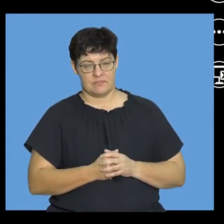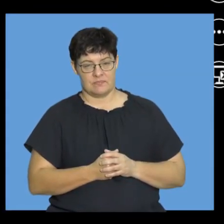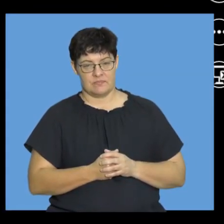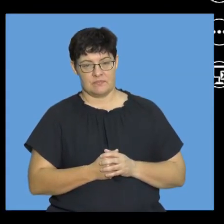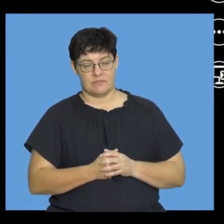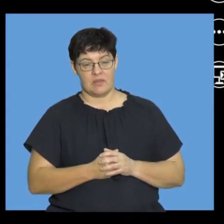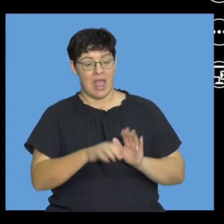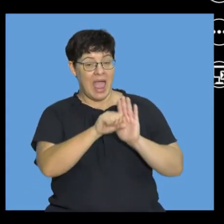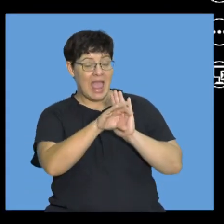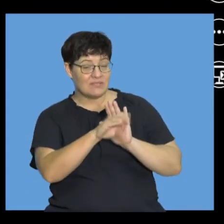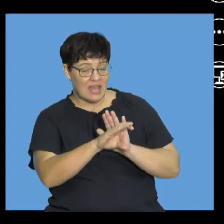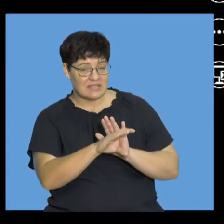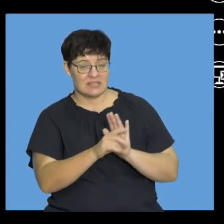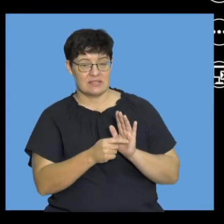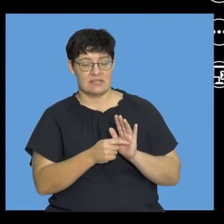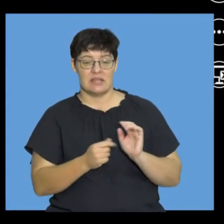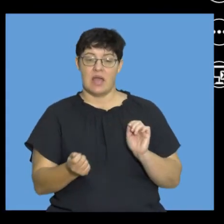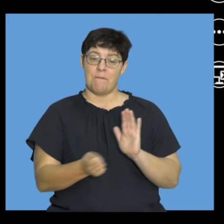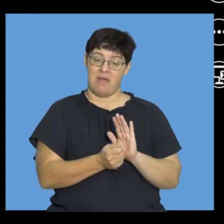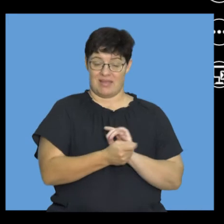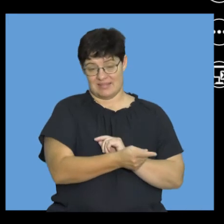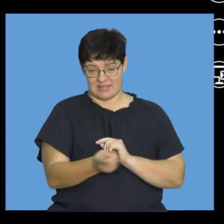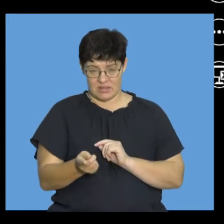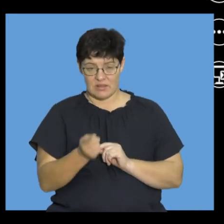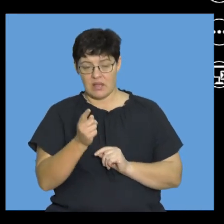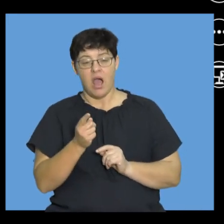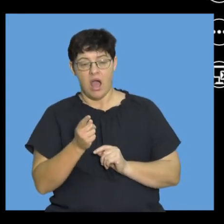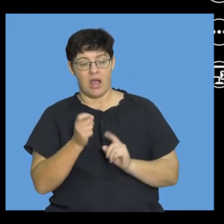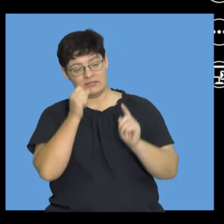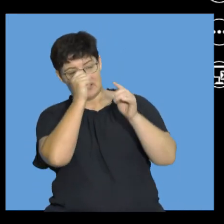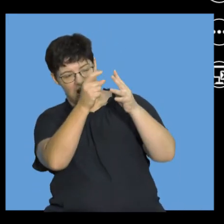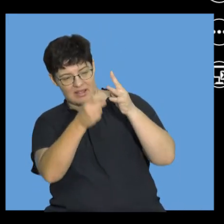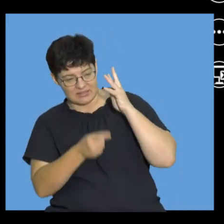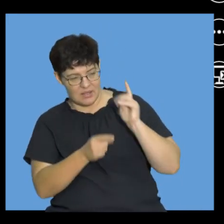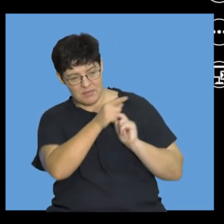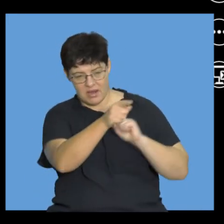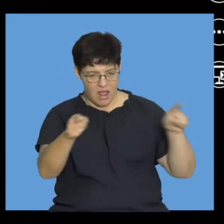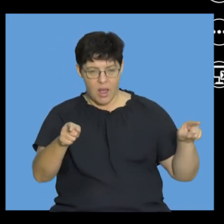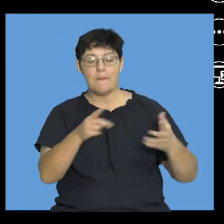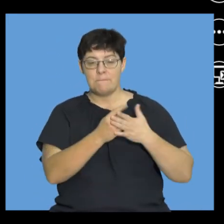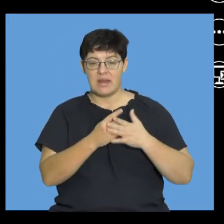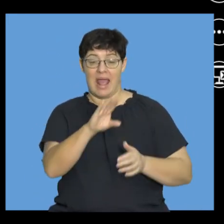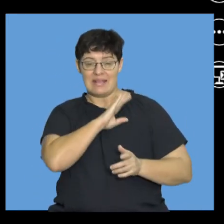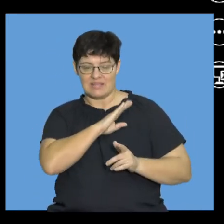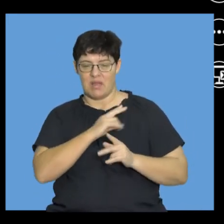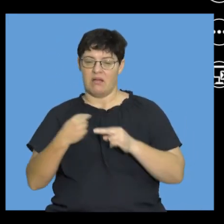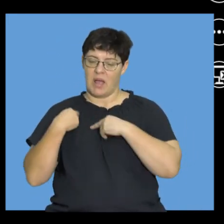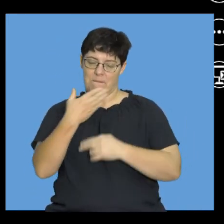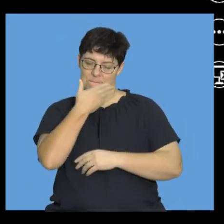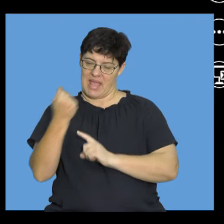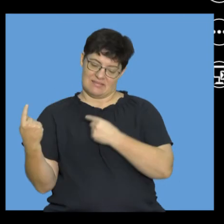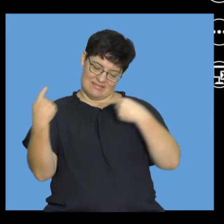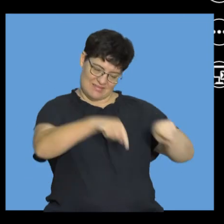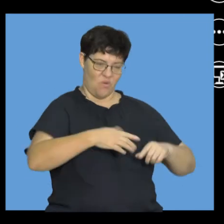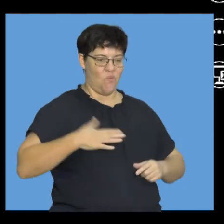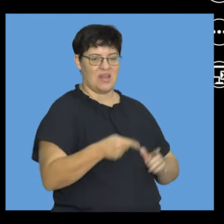Targeted advertising and marketing to ensure that the business attracts the best and the most reliable customers.